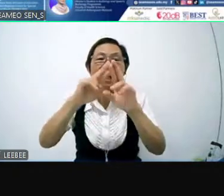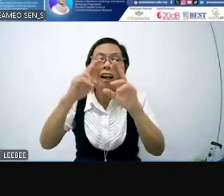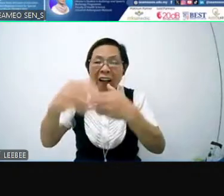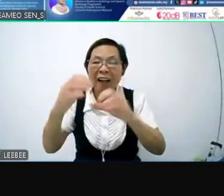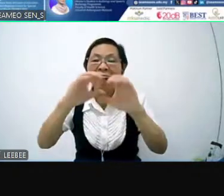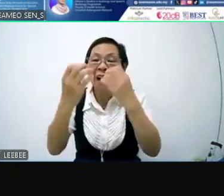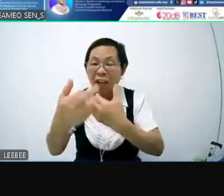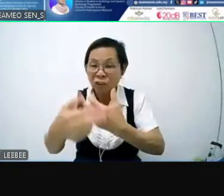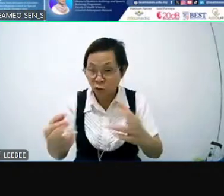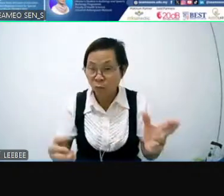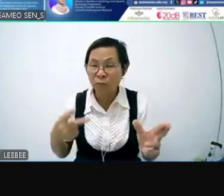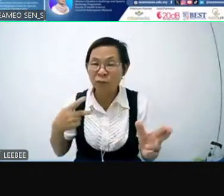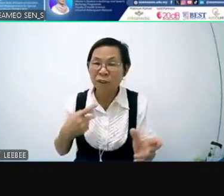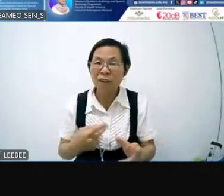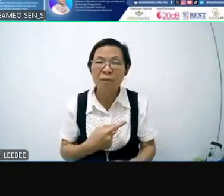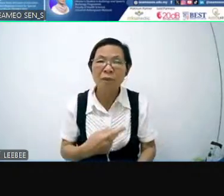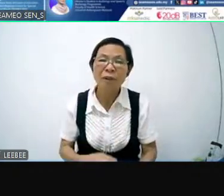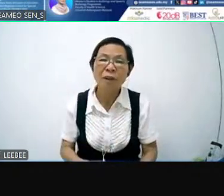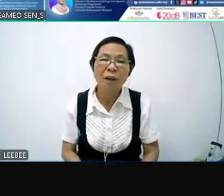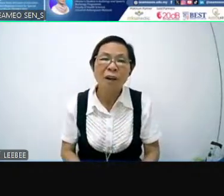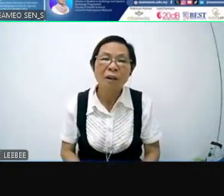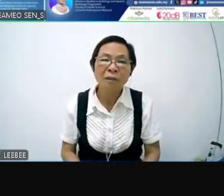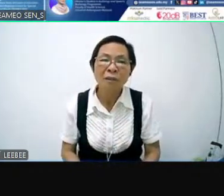go for an inclusive learning environment.